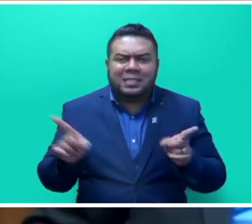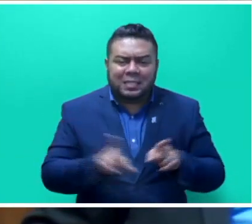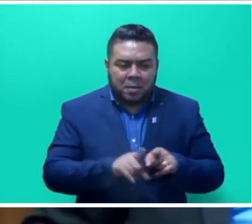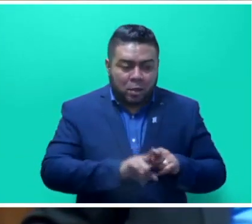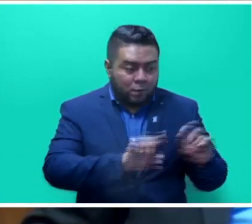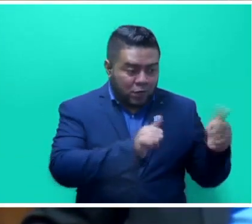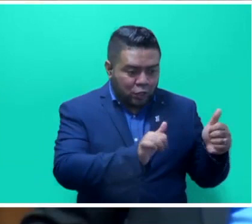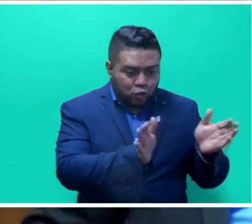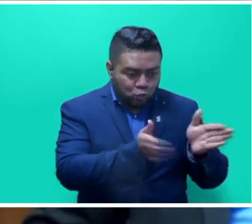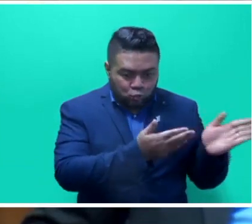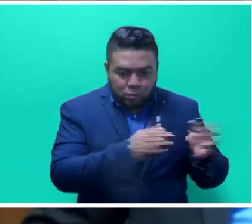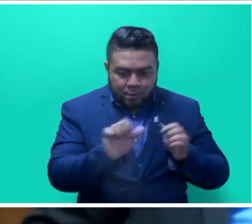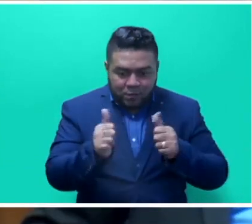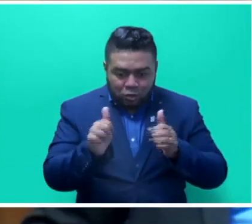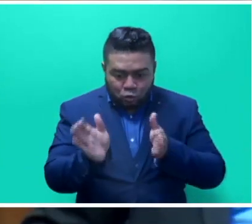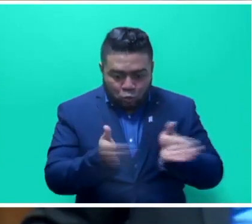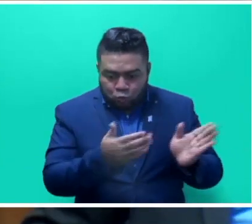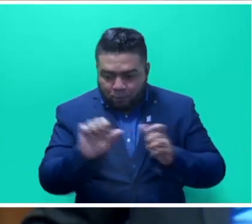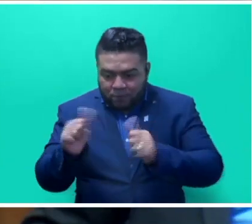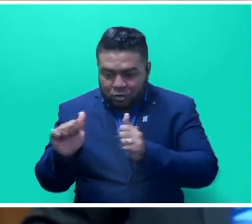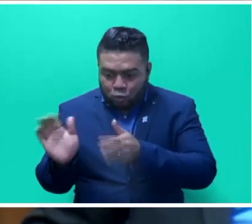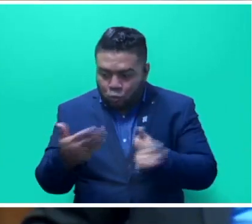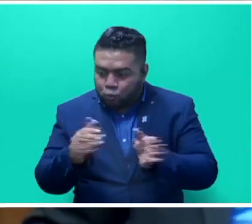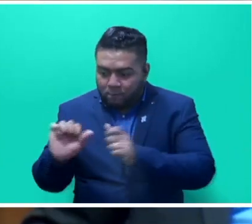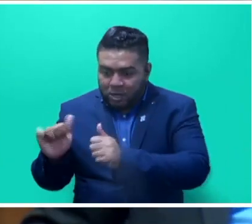phases, construction works then commences.